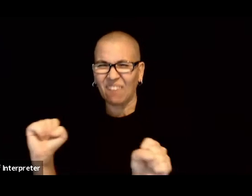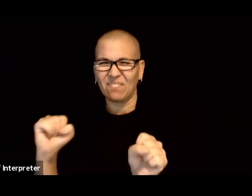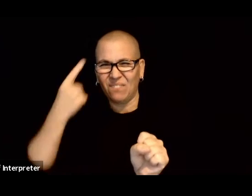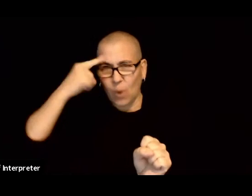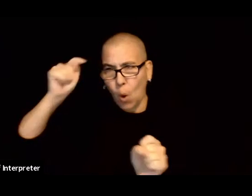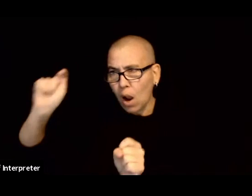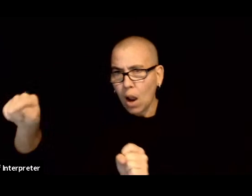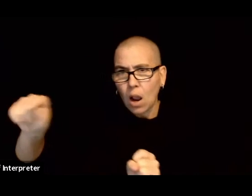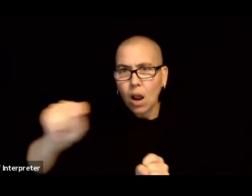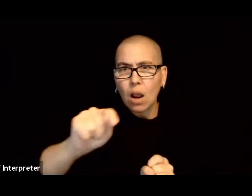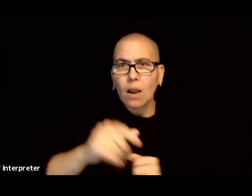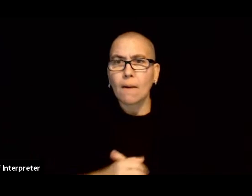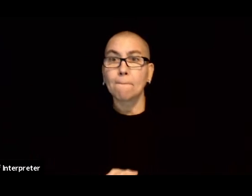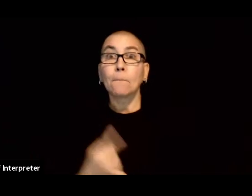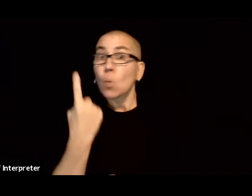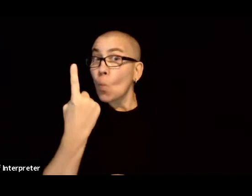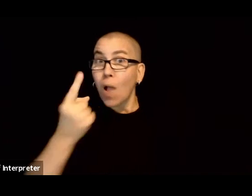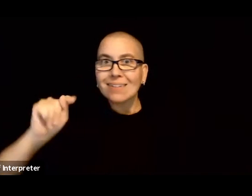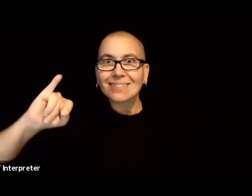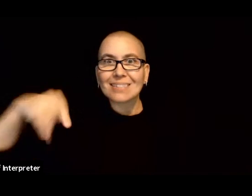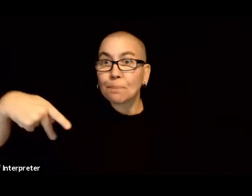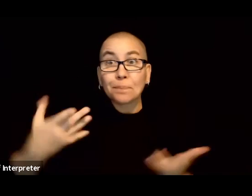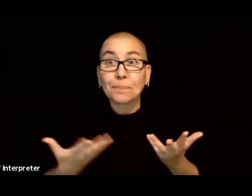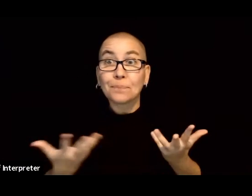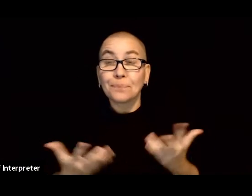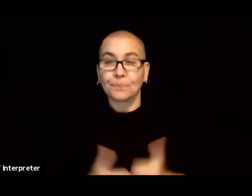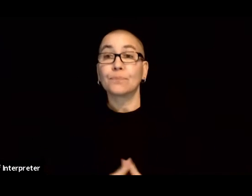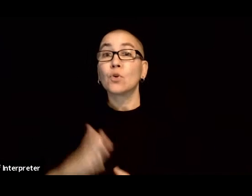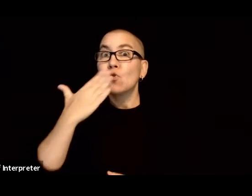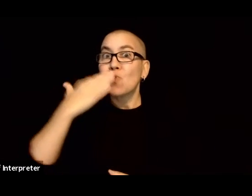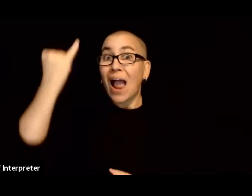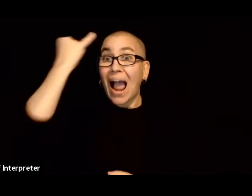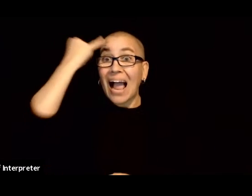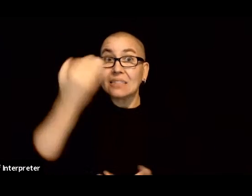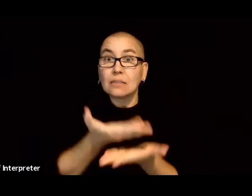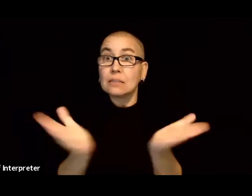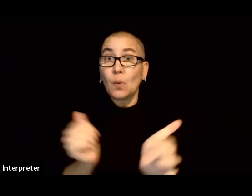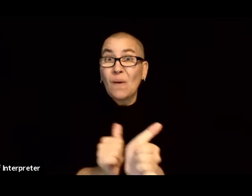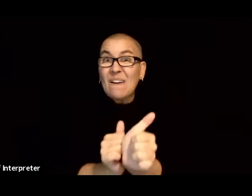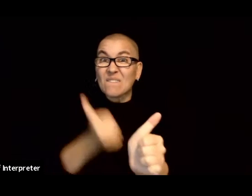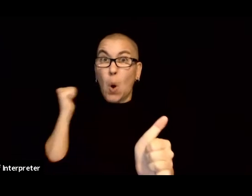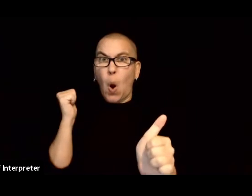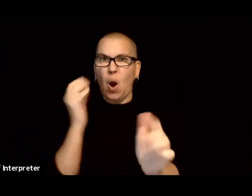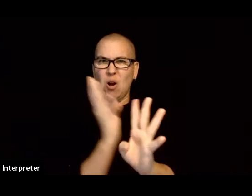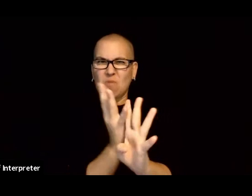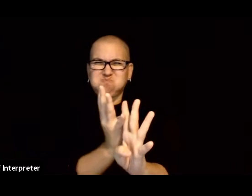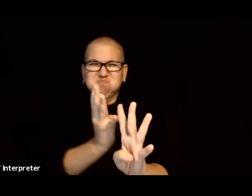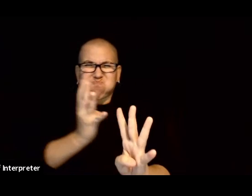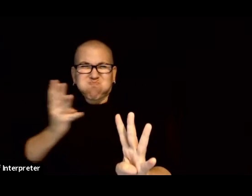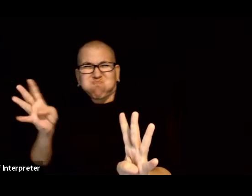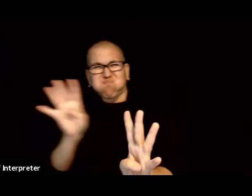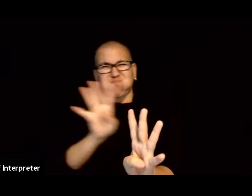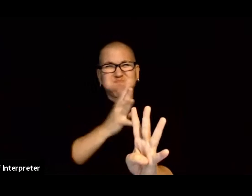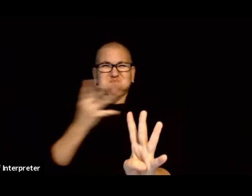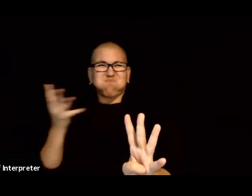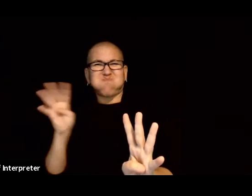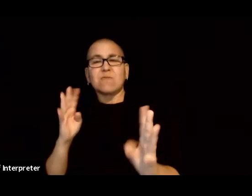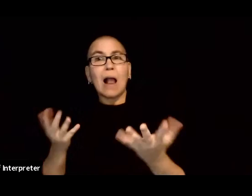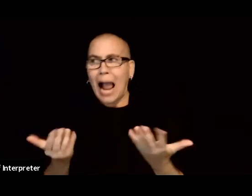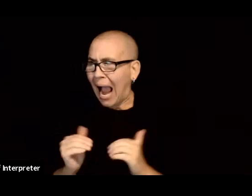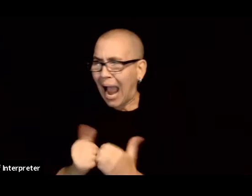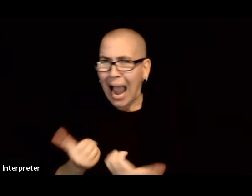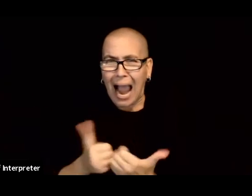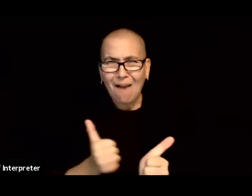is that it's a good idea to take steps to avoid crowds if voting on election day. So to avoid crowds, you may want to vote